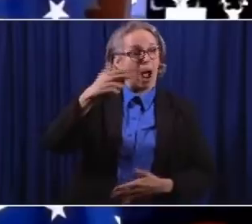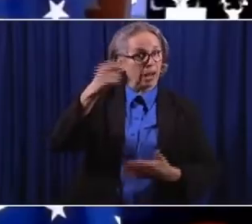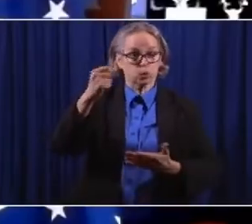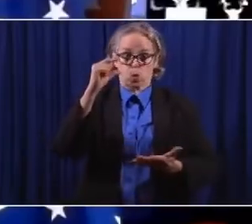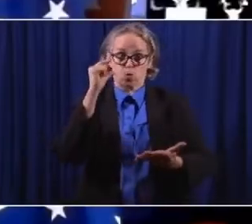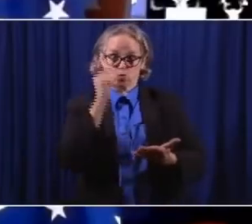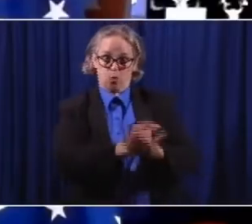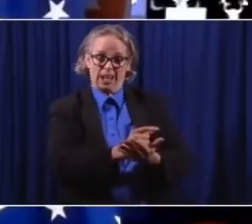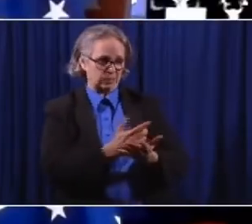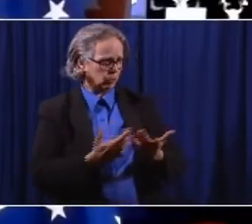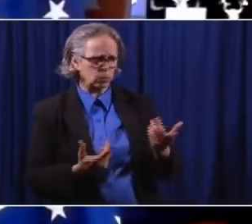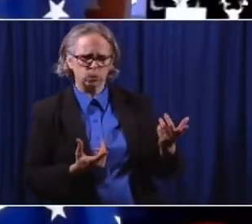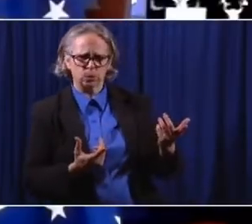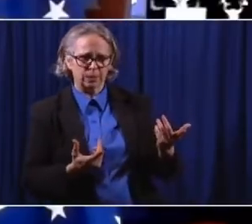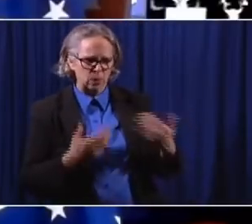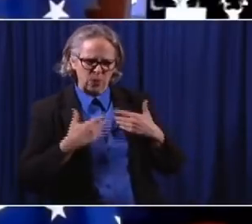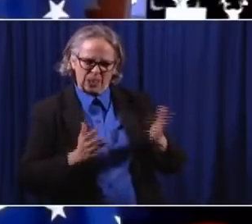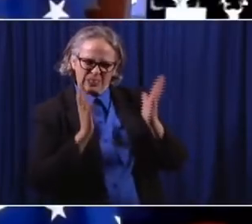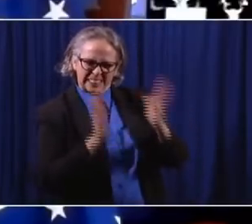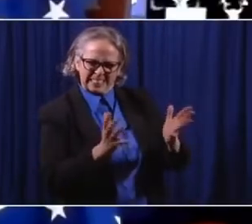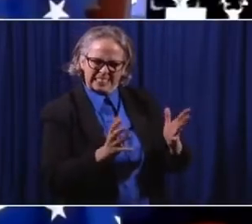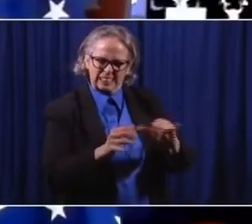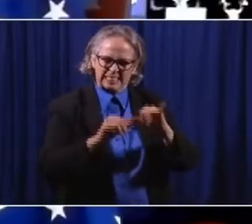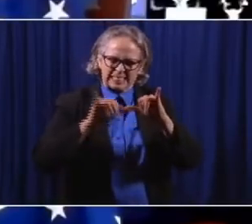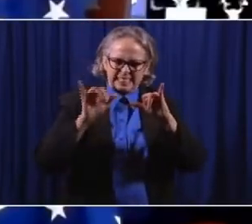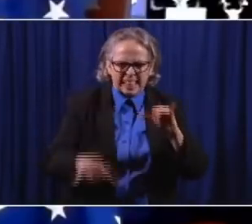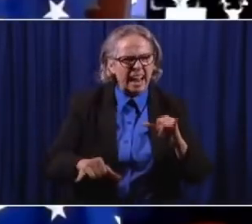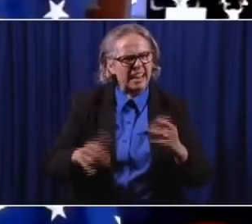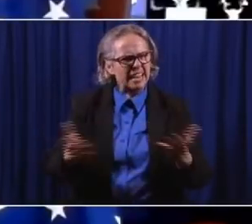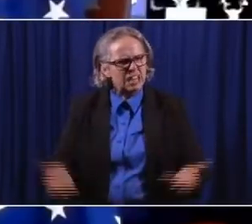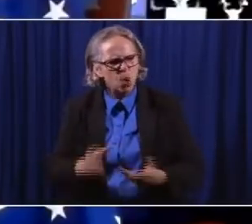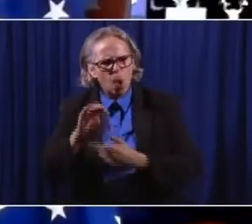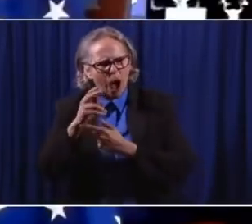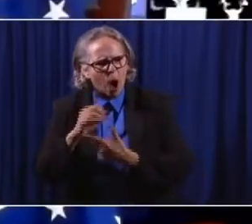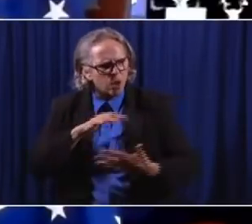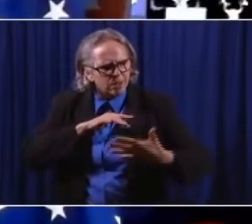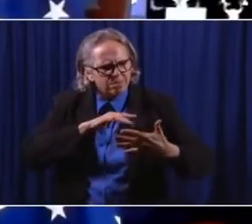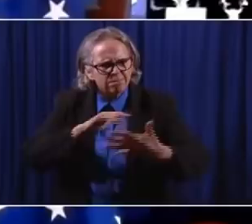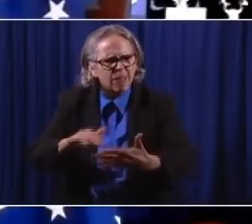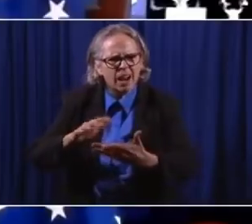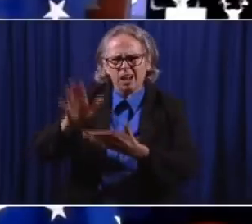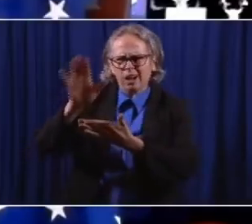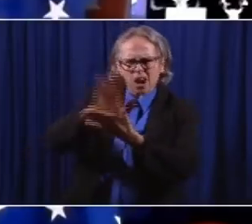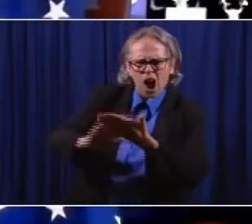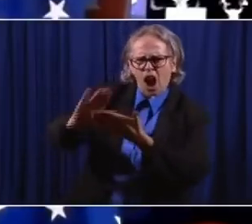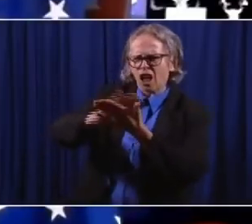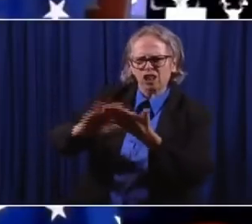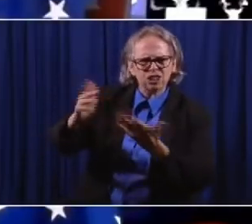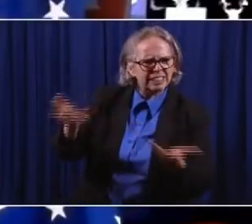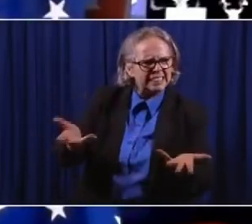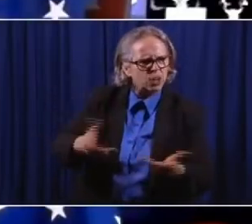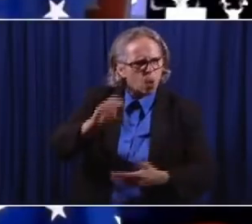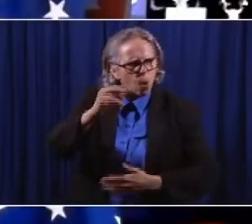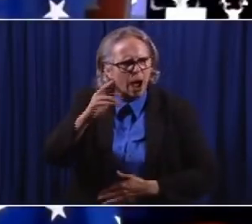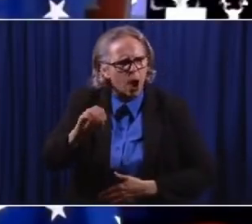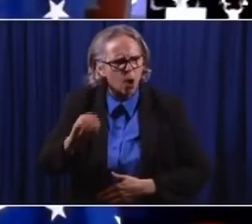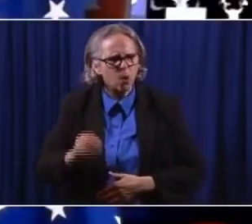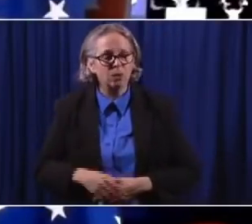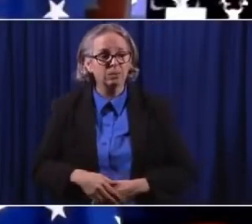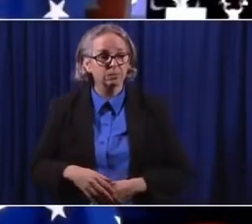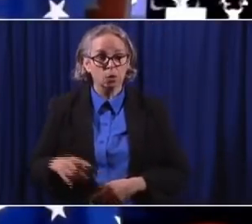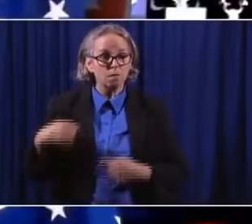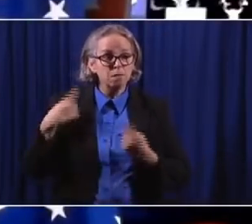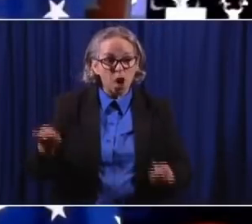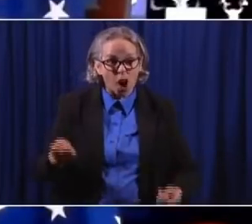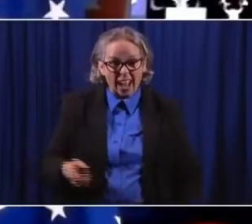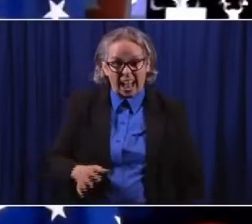we know make them more employable, allow them to earn more, provides the talent that businesses need. So far, we've had